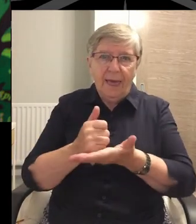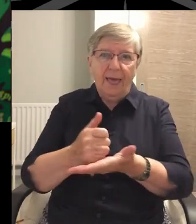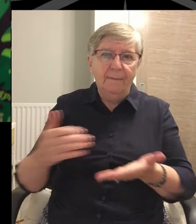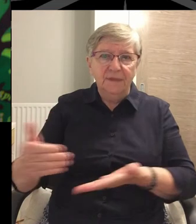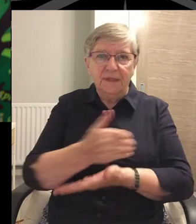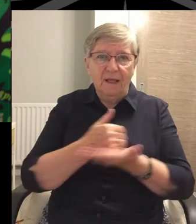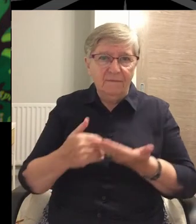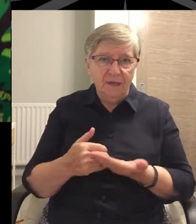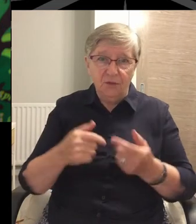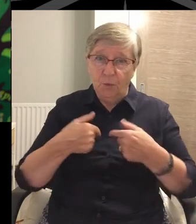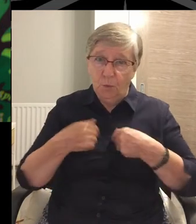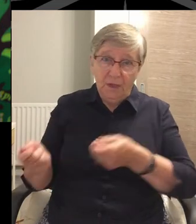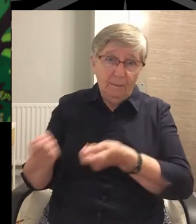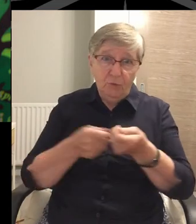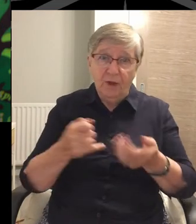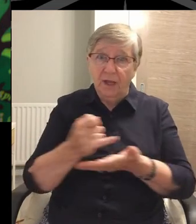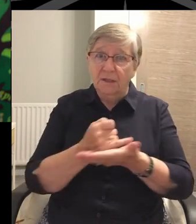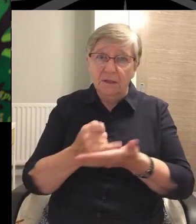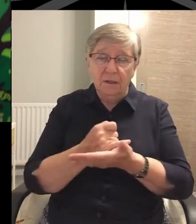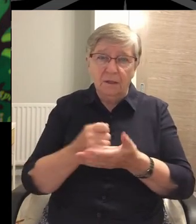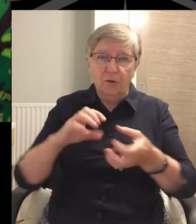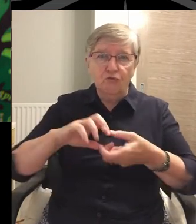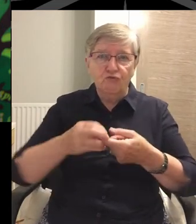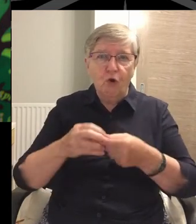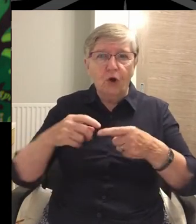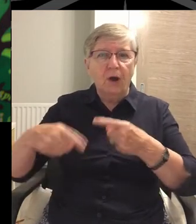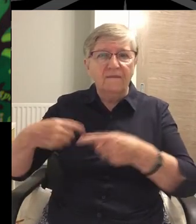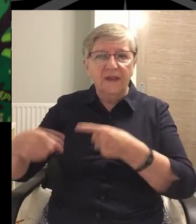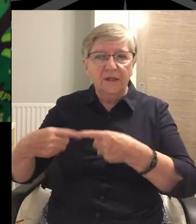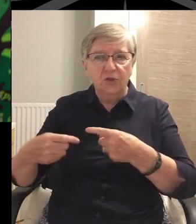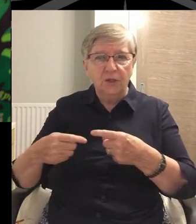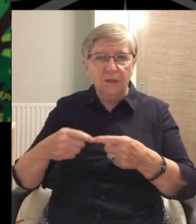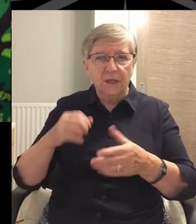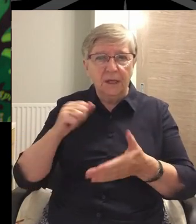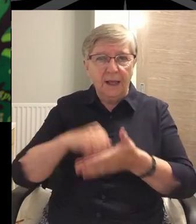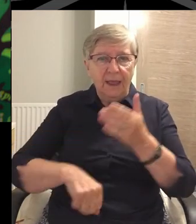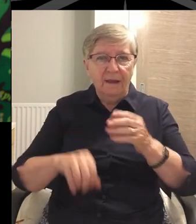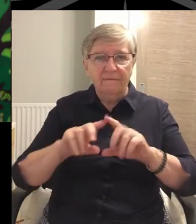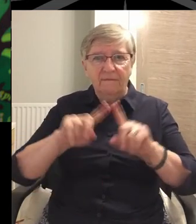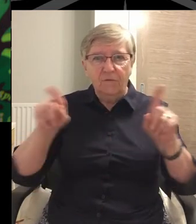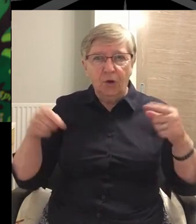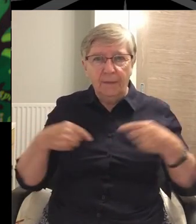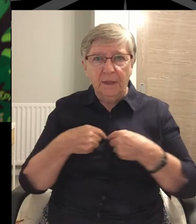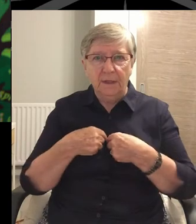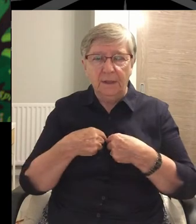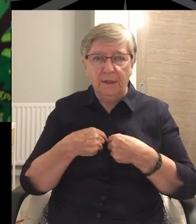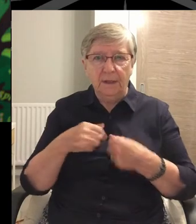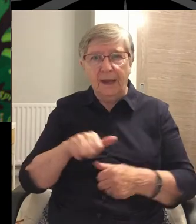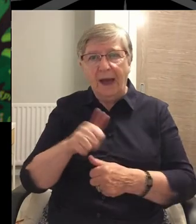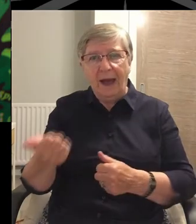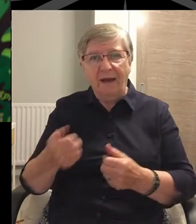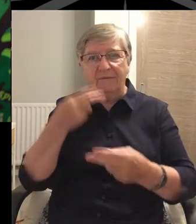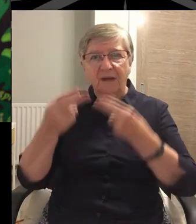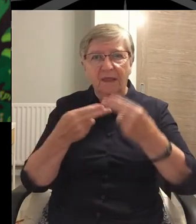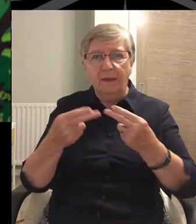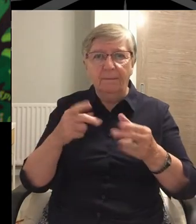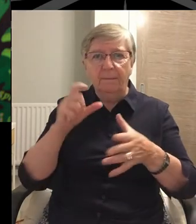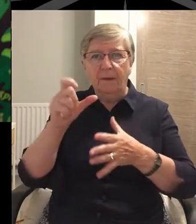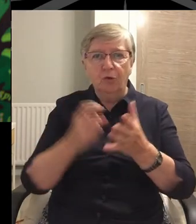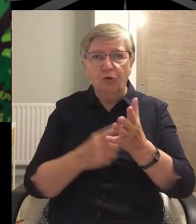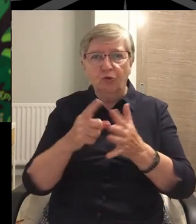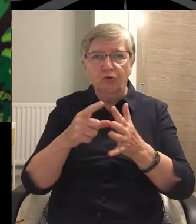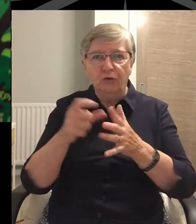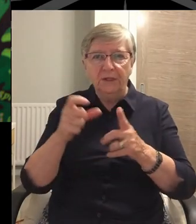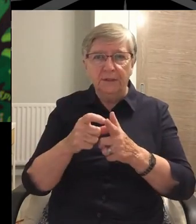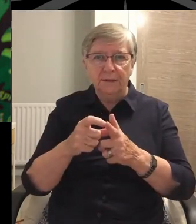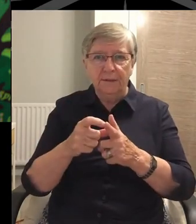salvation except the sin that makes it necessary. Rock of Ages, cleft for me. And after we've sung the hymn, we'll confess our faith together